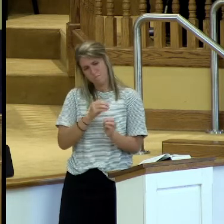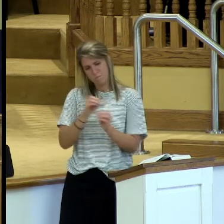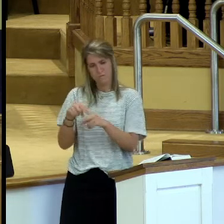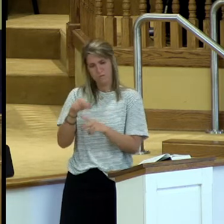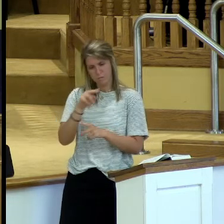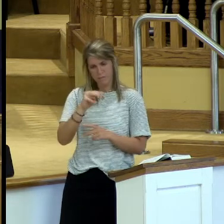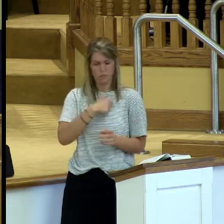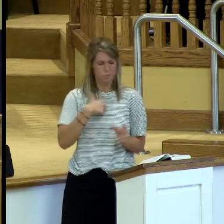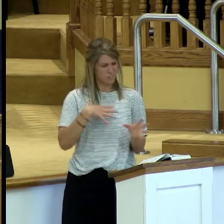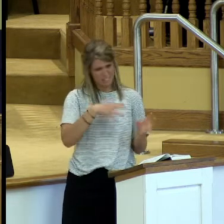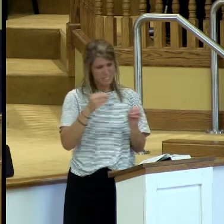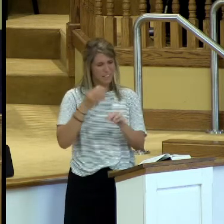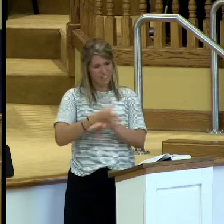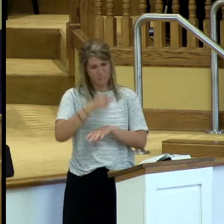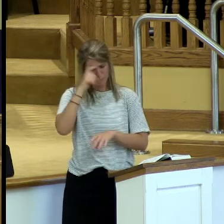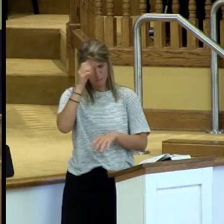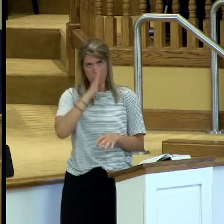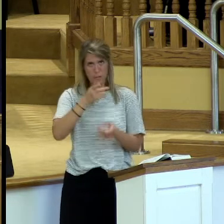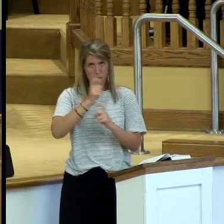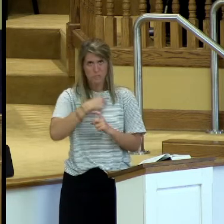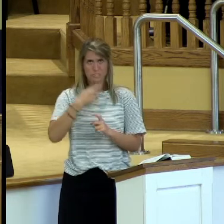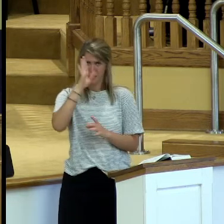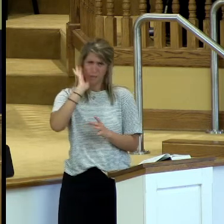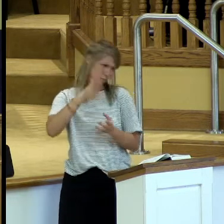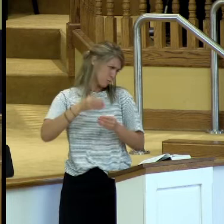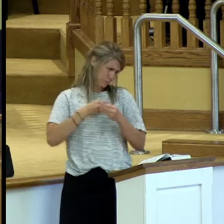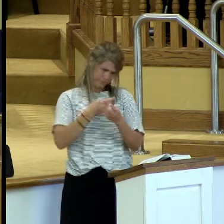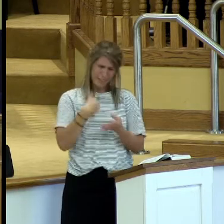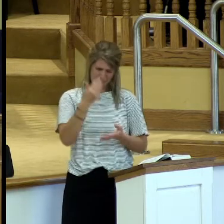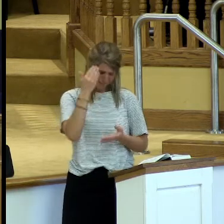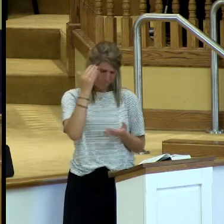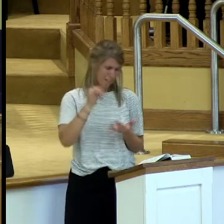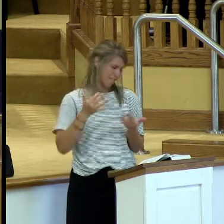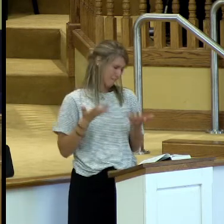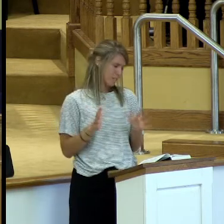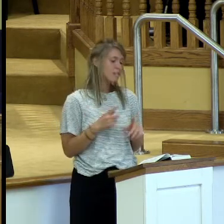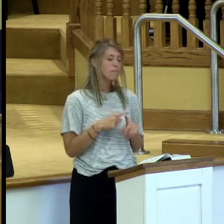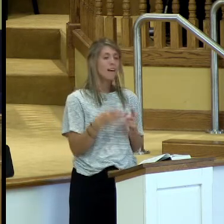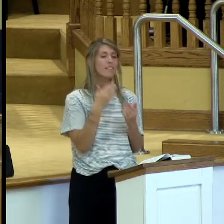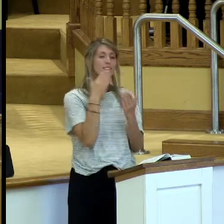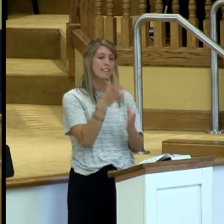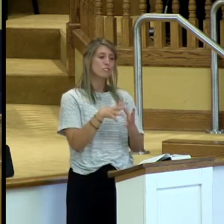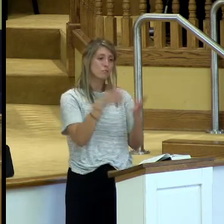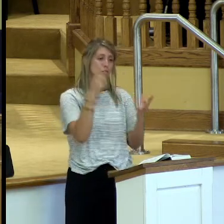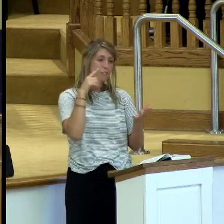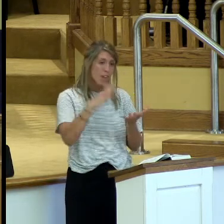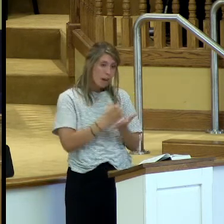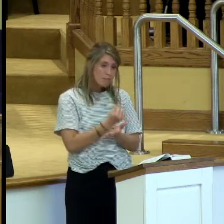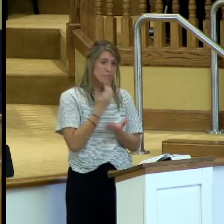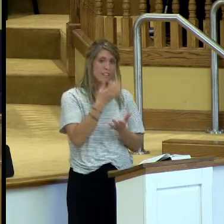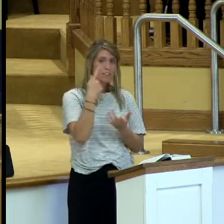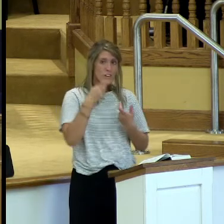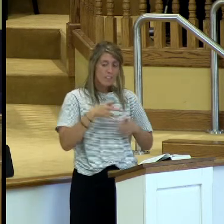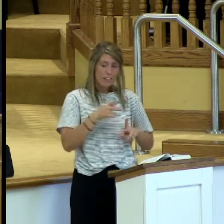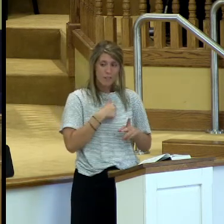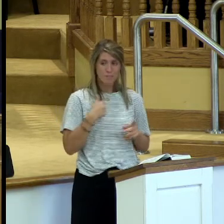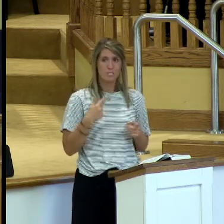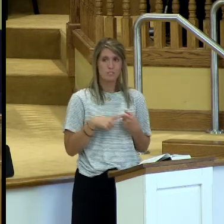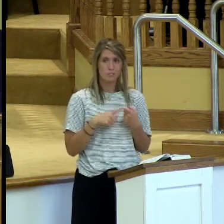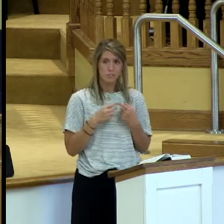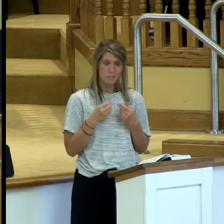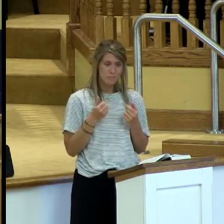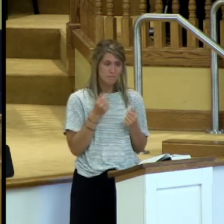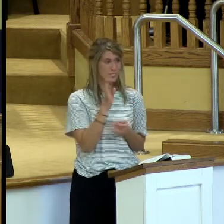end of the summer. God's told us to. He'll provide. I know He will. But I thank y'all for the opportunity. I thank you for allowing me to